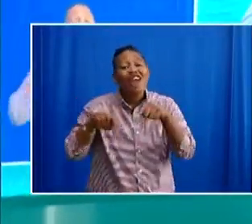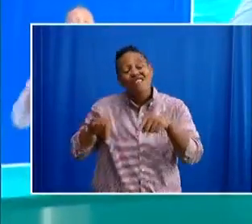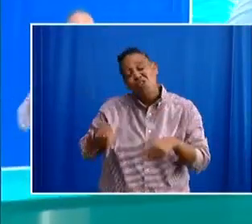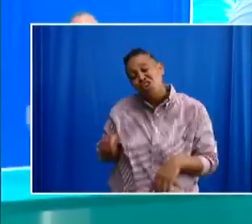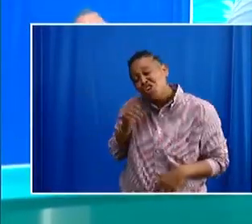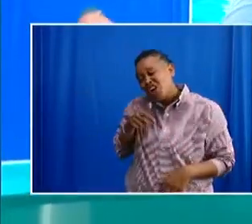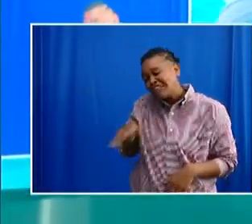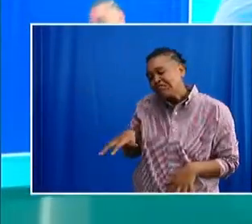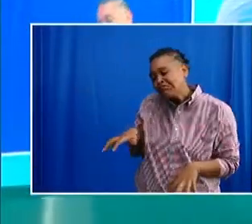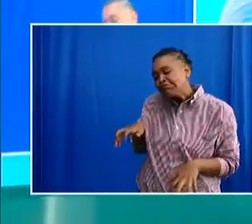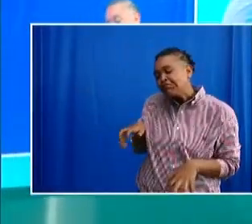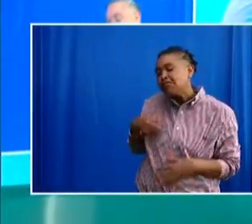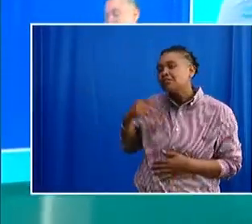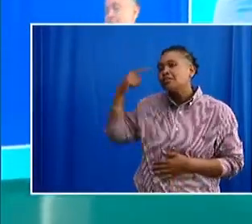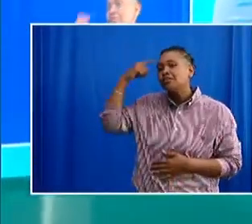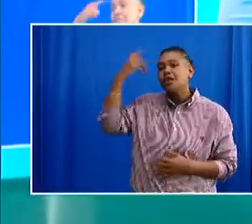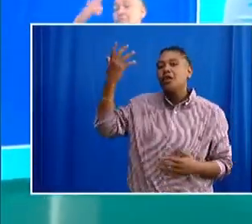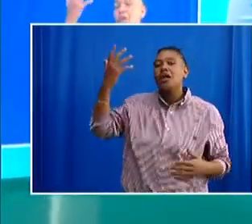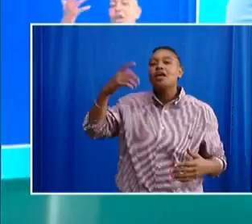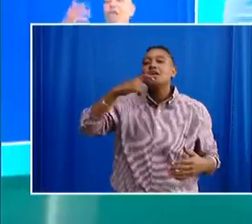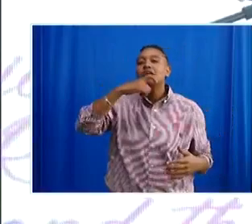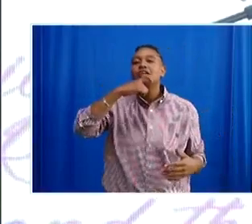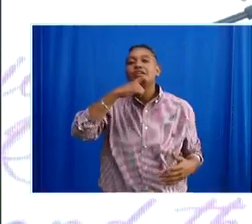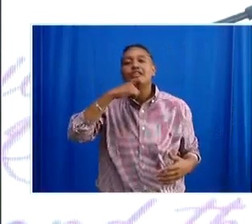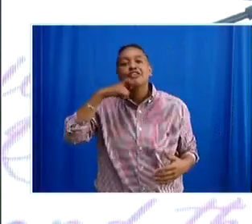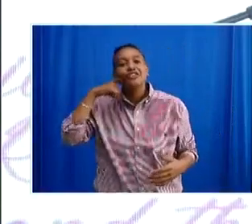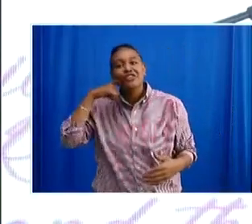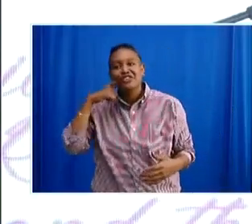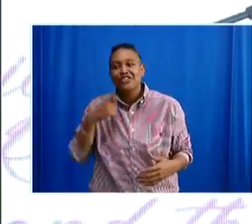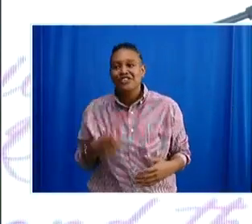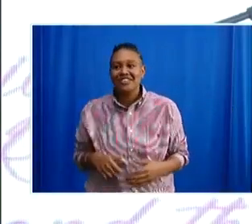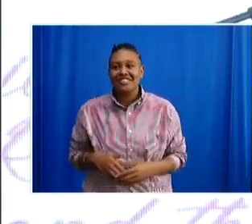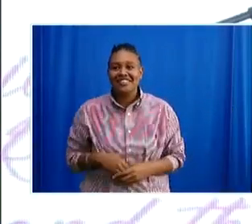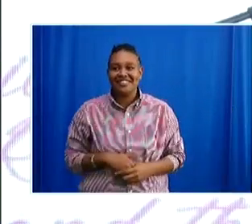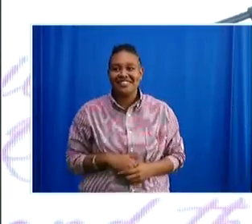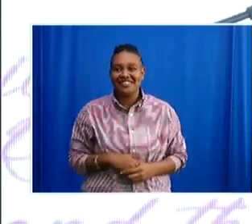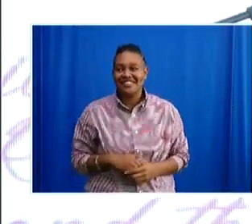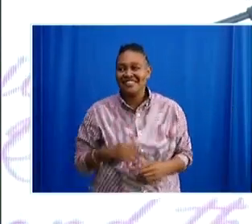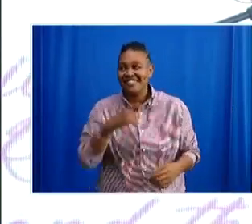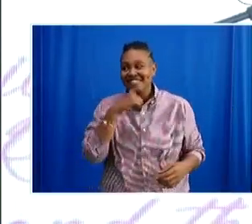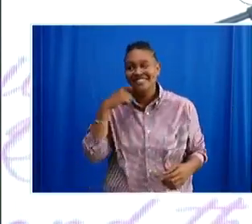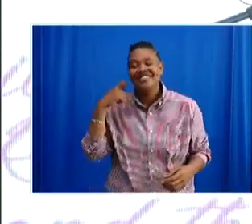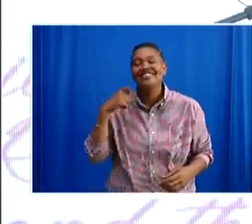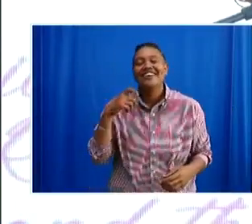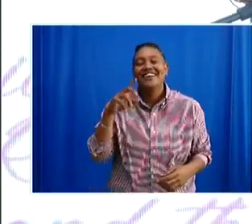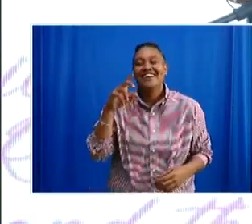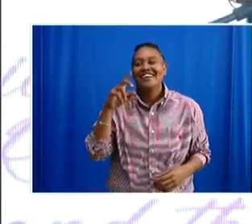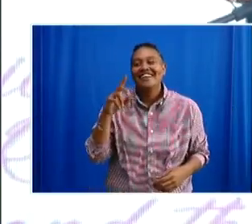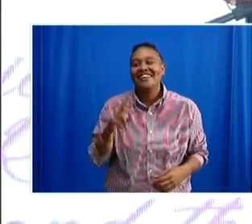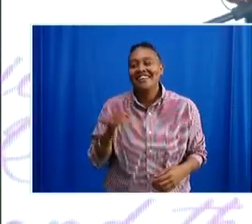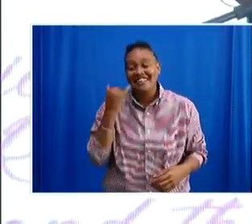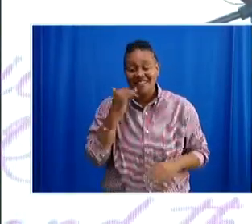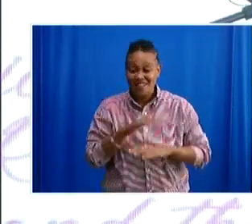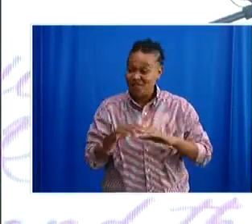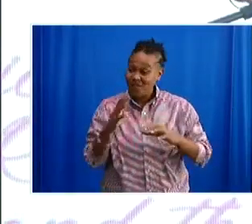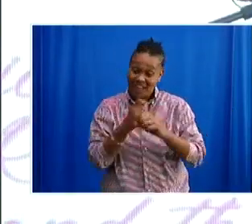was thinking of the dry dams. If we don't get this